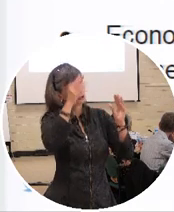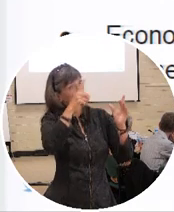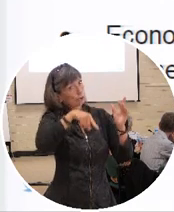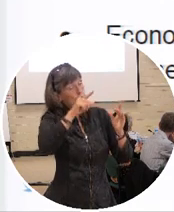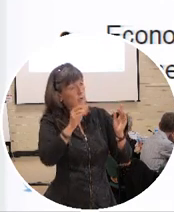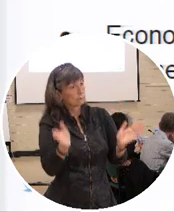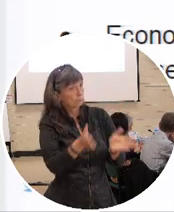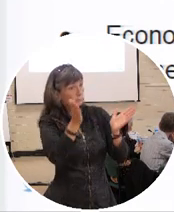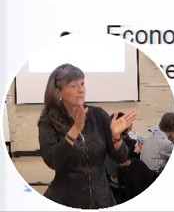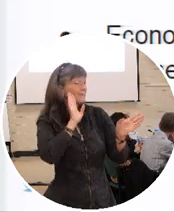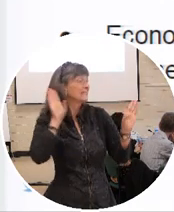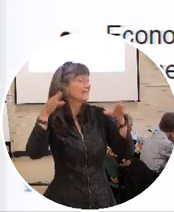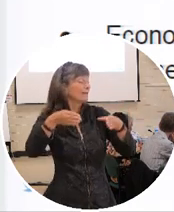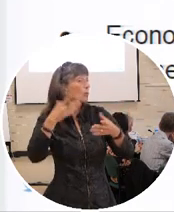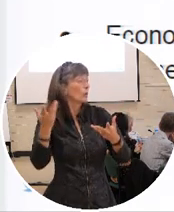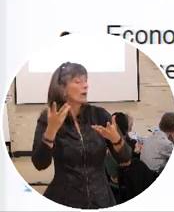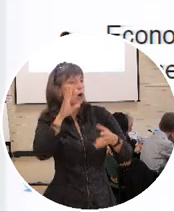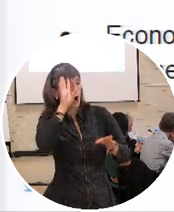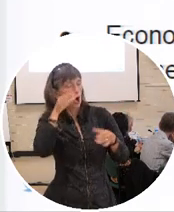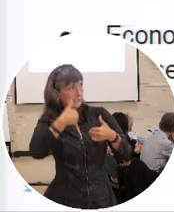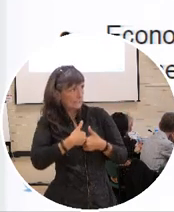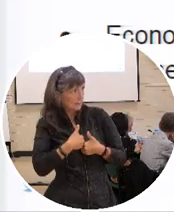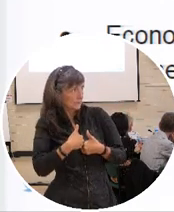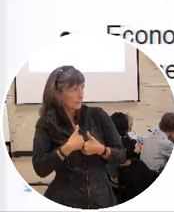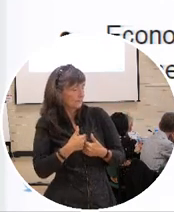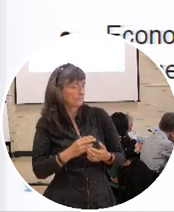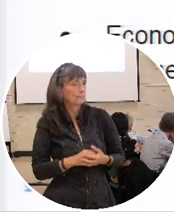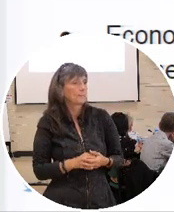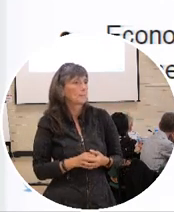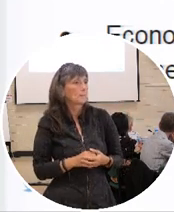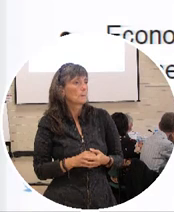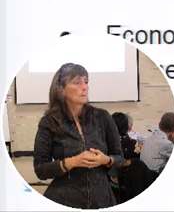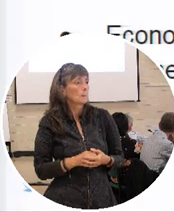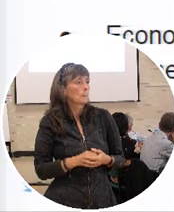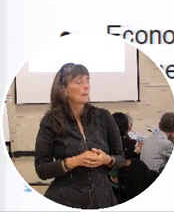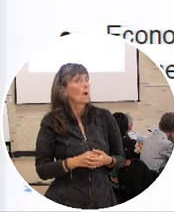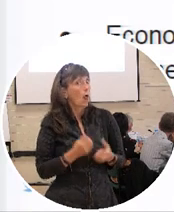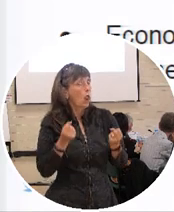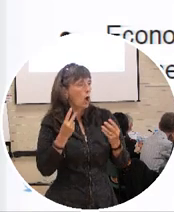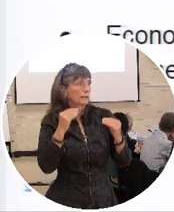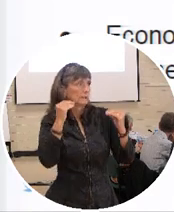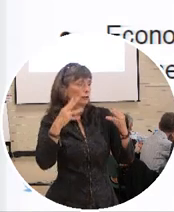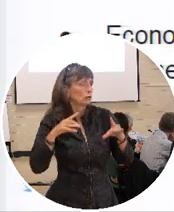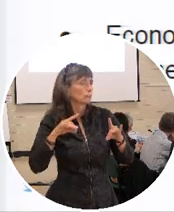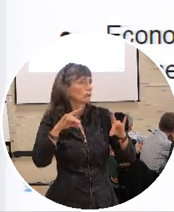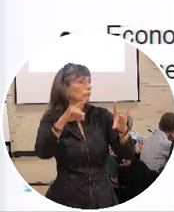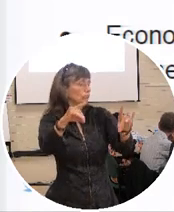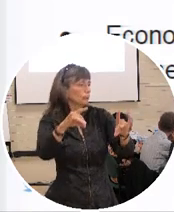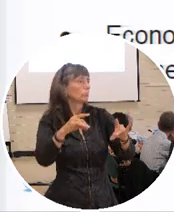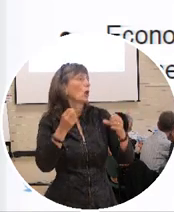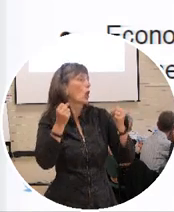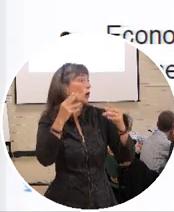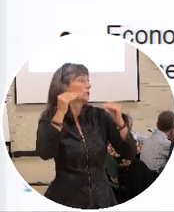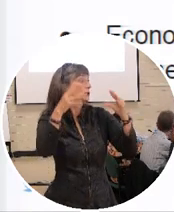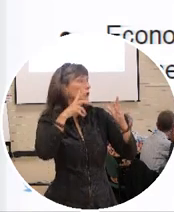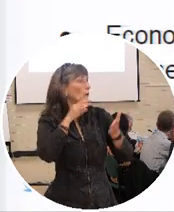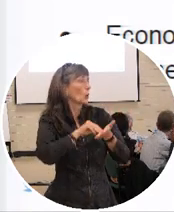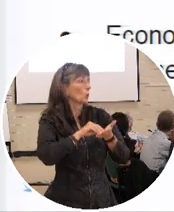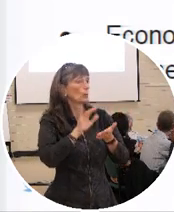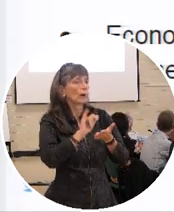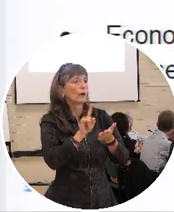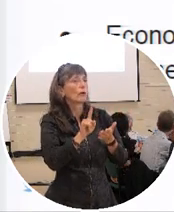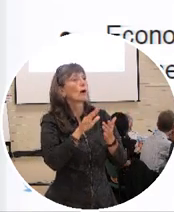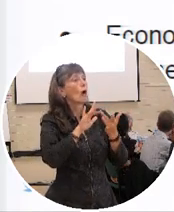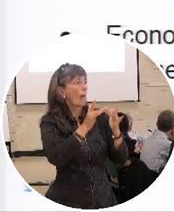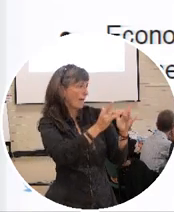around autism spectrum disorder. Quite an uptake. A lot of this stuff was done online by teachers.